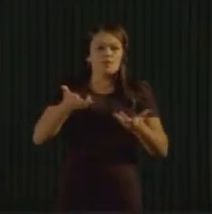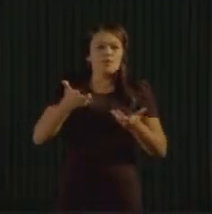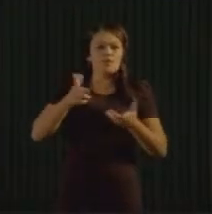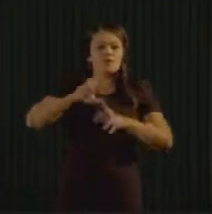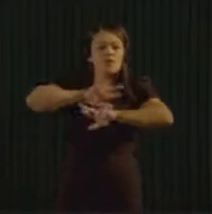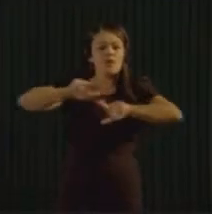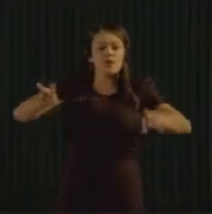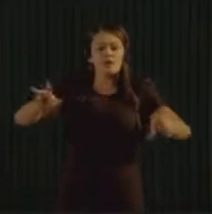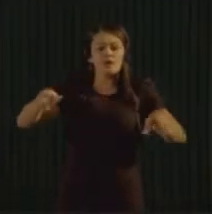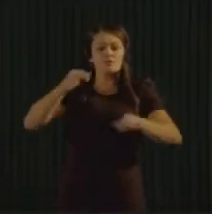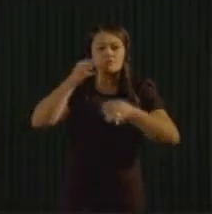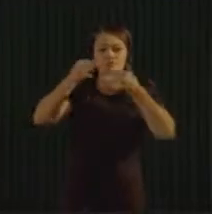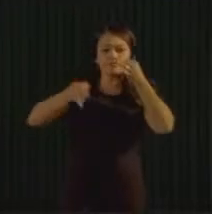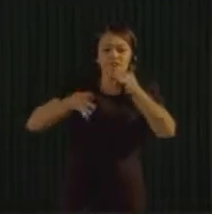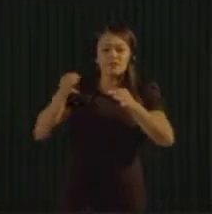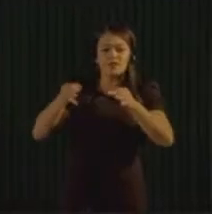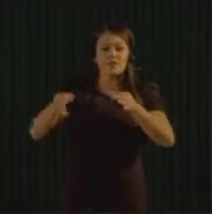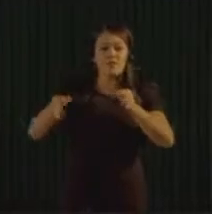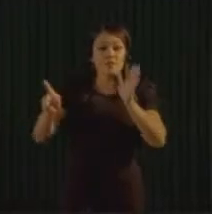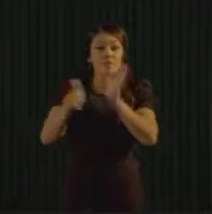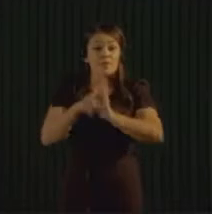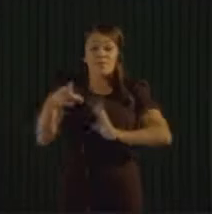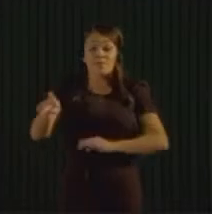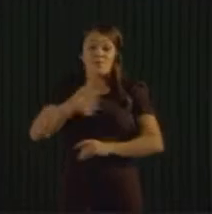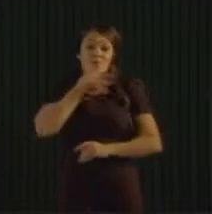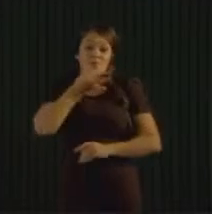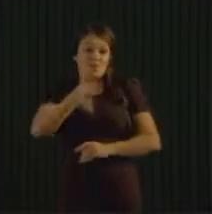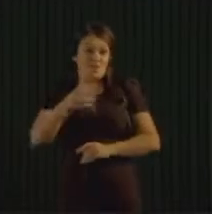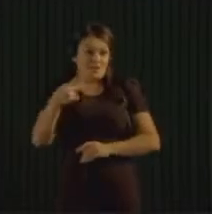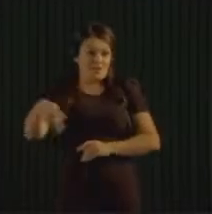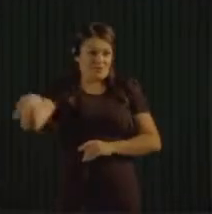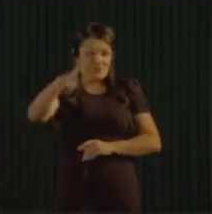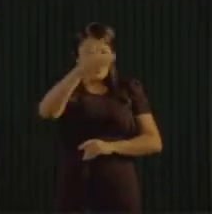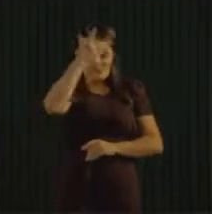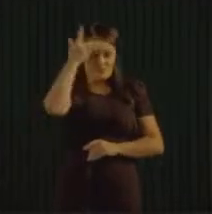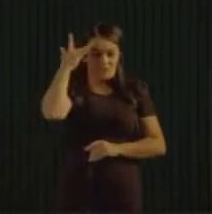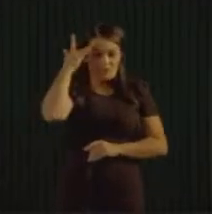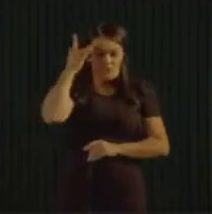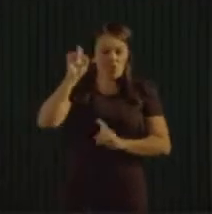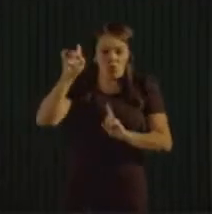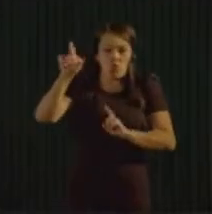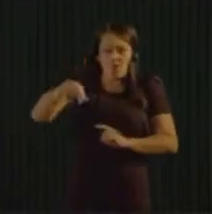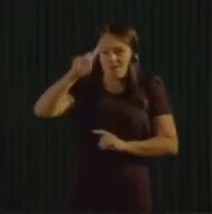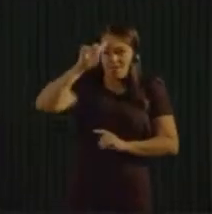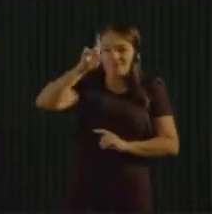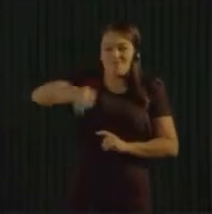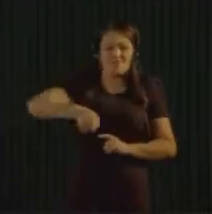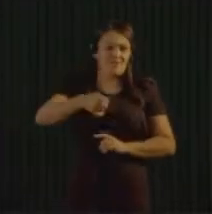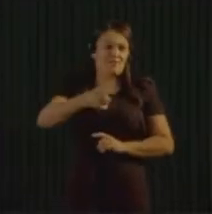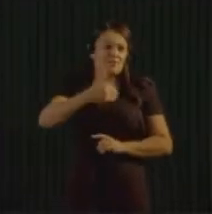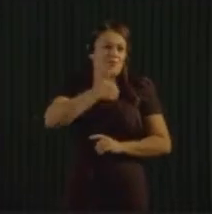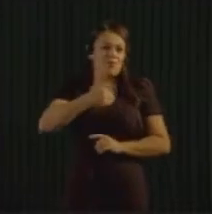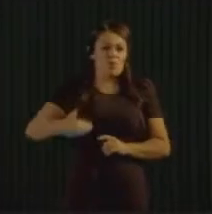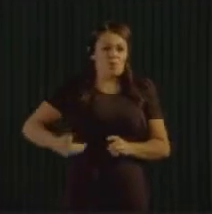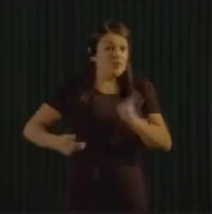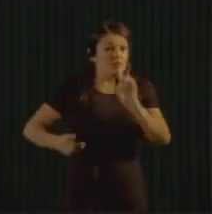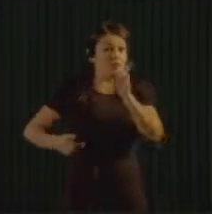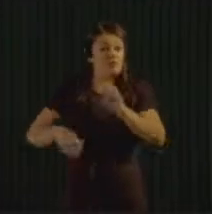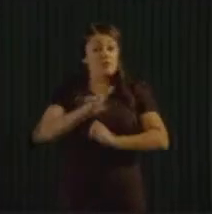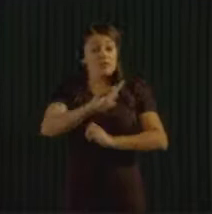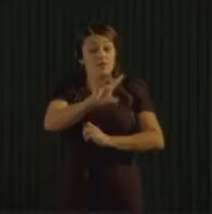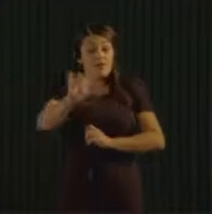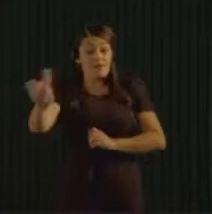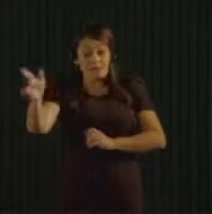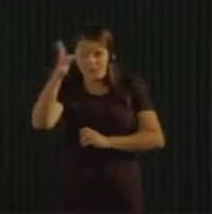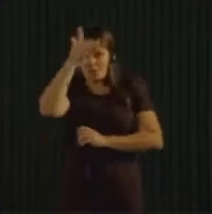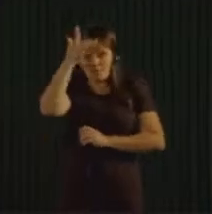not coordinated by like municipal office, or not like top-down approach for saying this is the target. So by having such